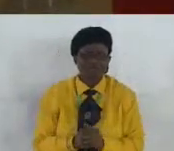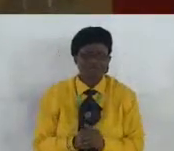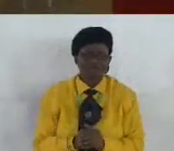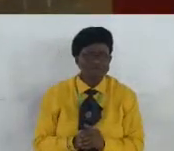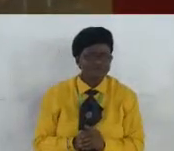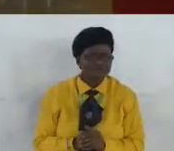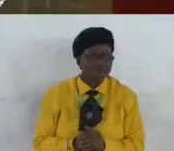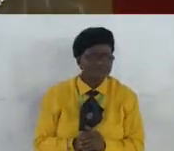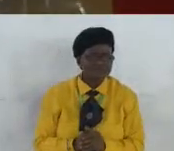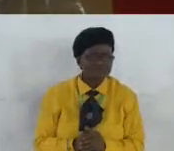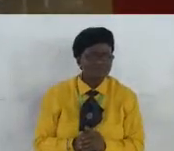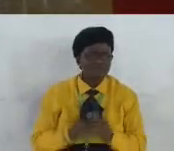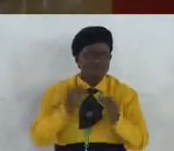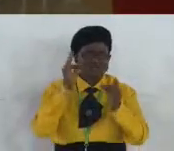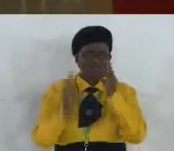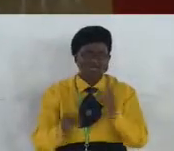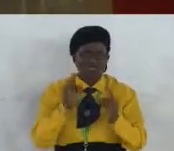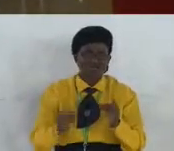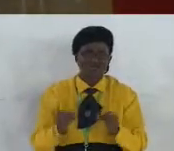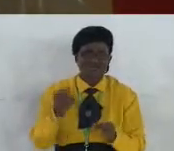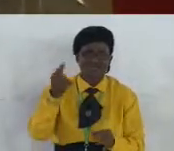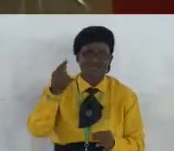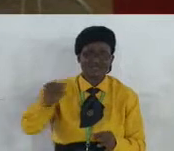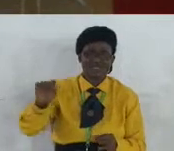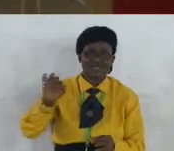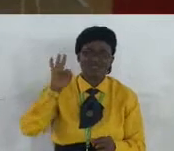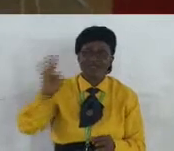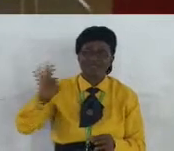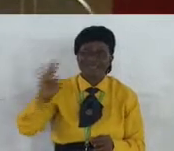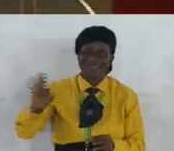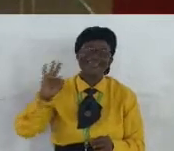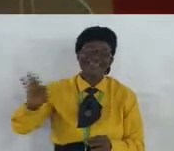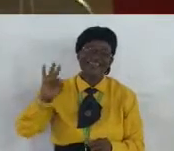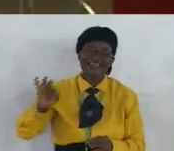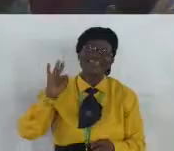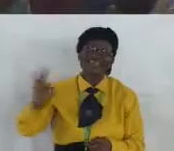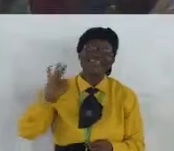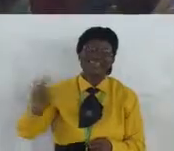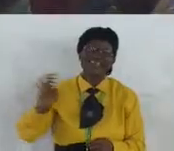If the sermon takes longer than I plan, it is your fault too.